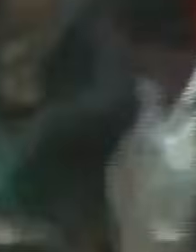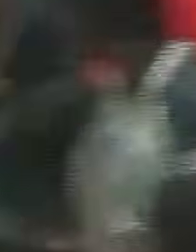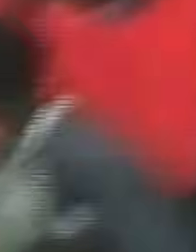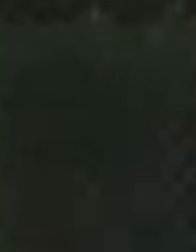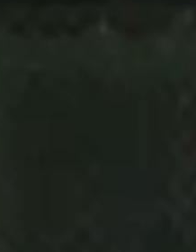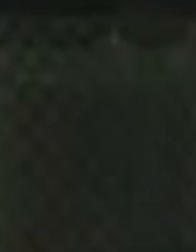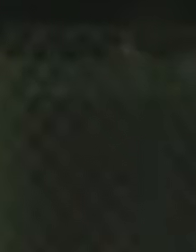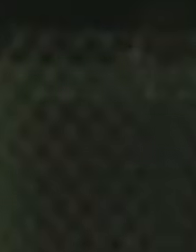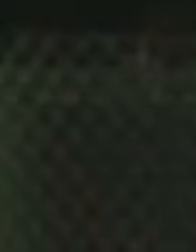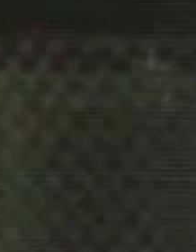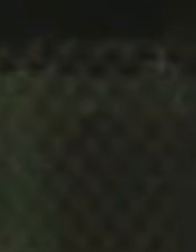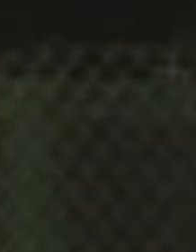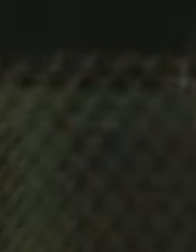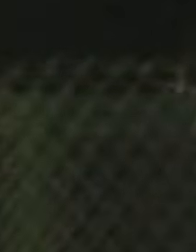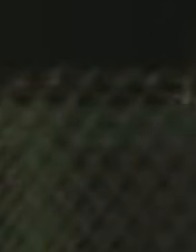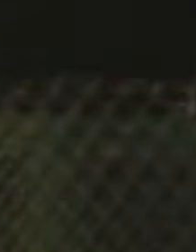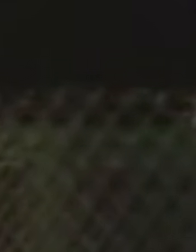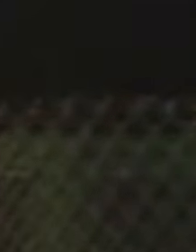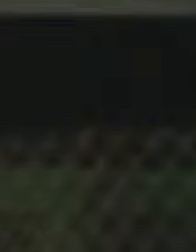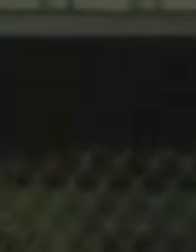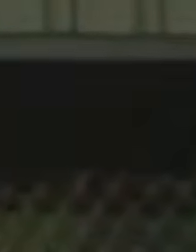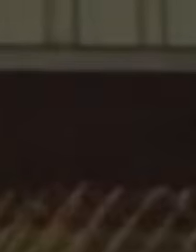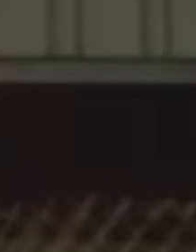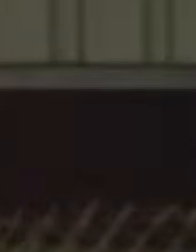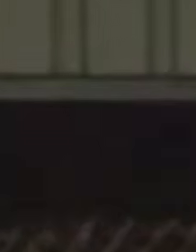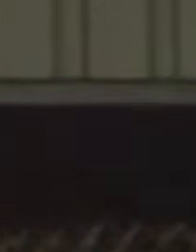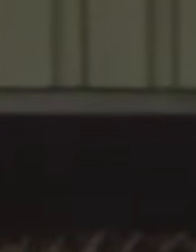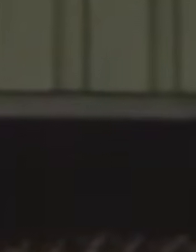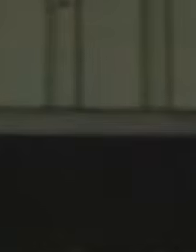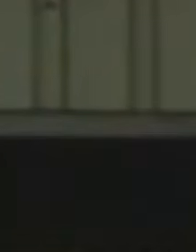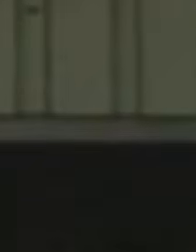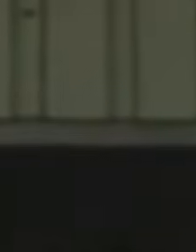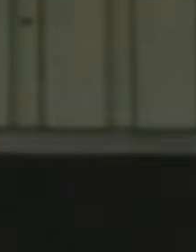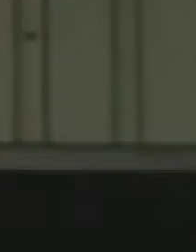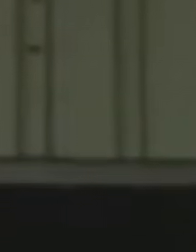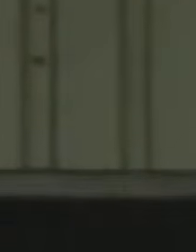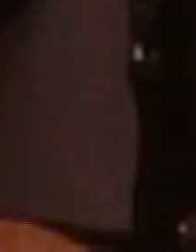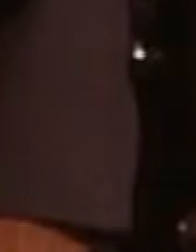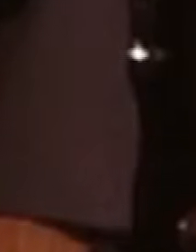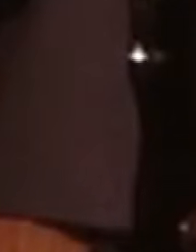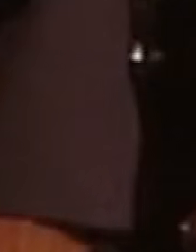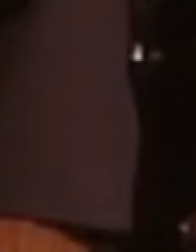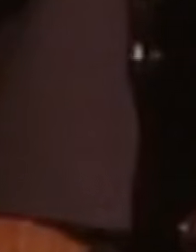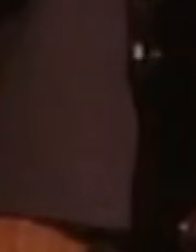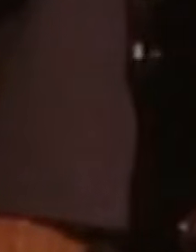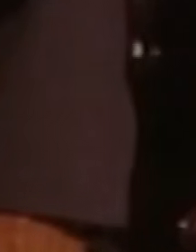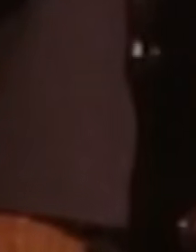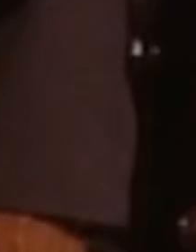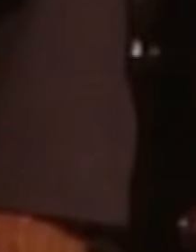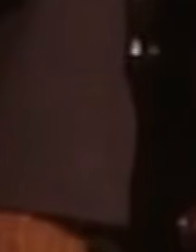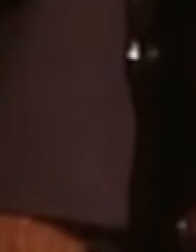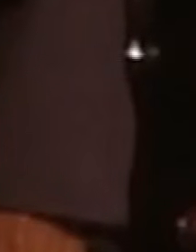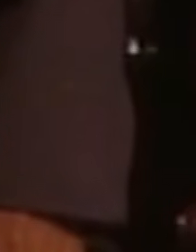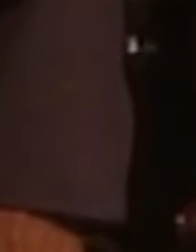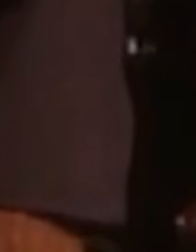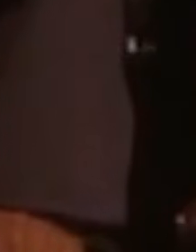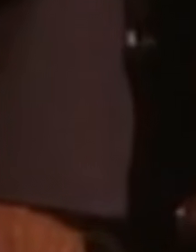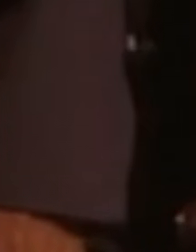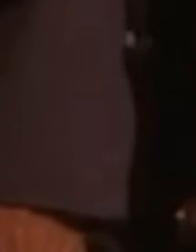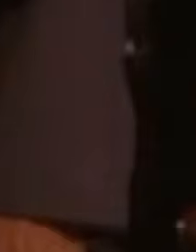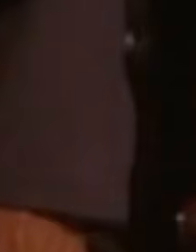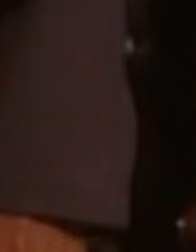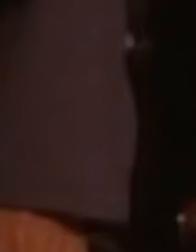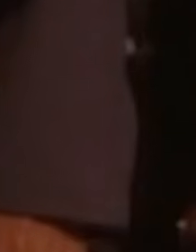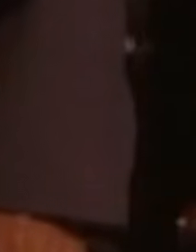of the brutal armed struggle had finally come to an end. Today our hearts are filled